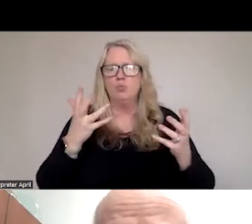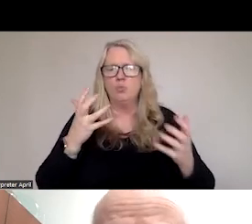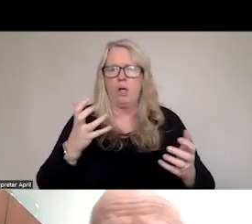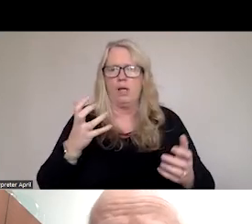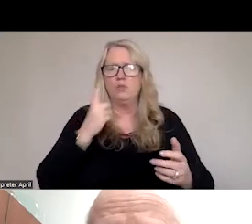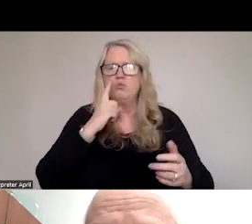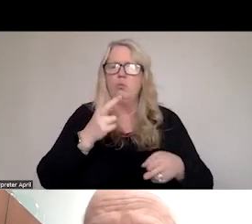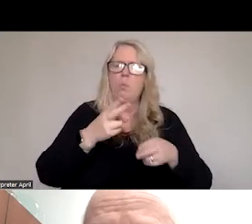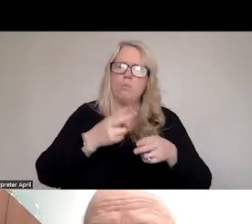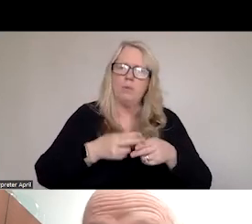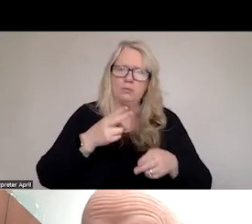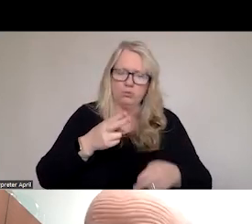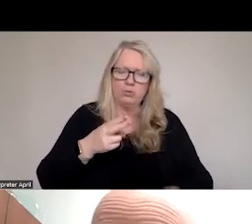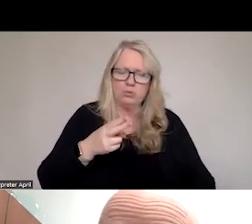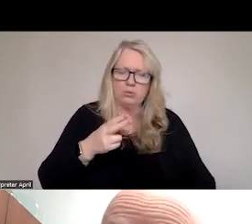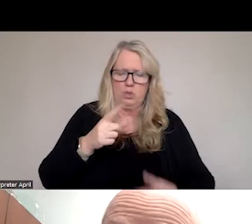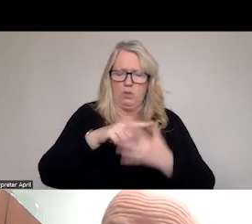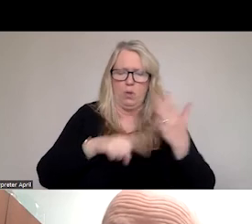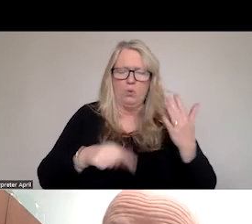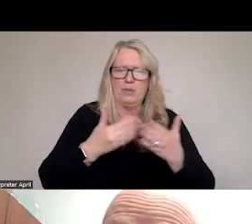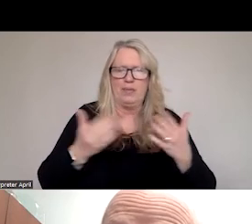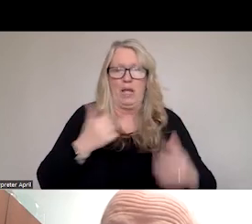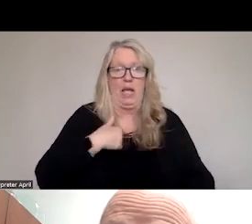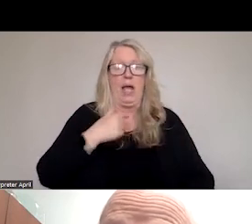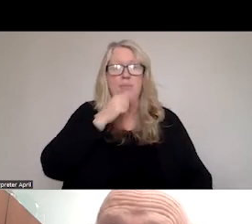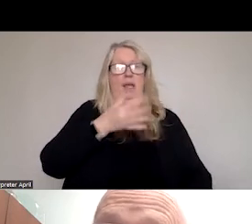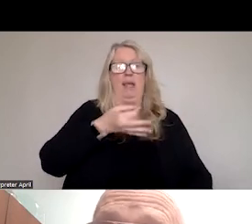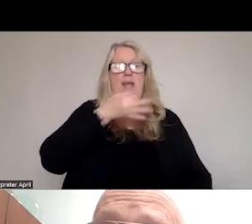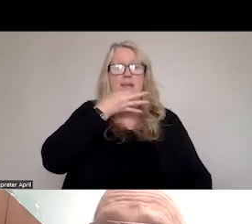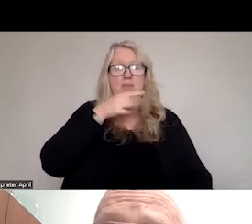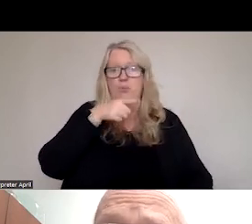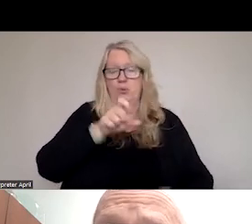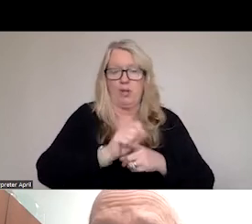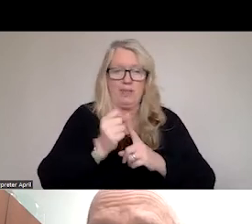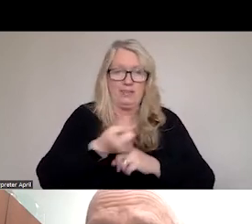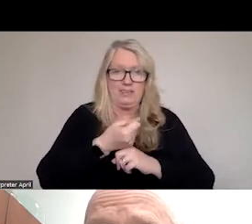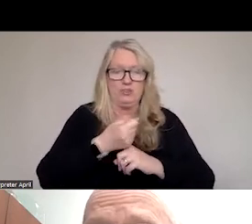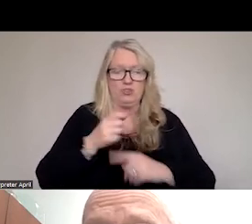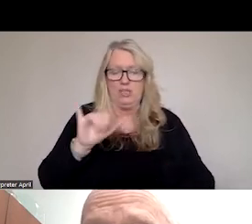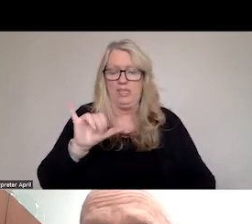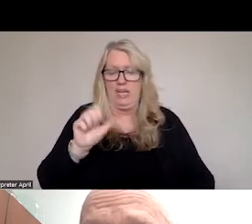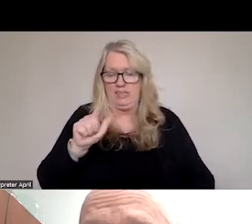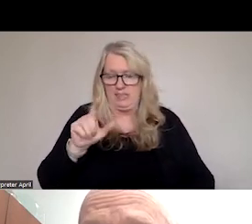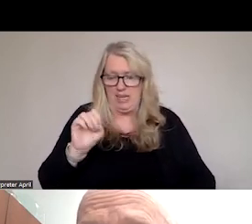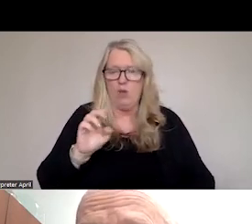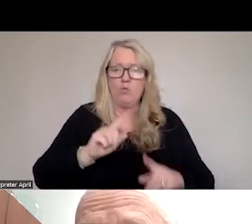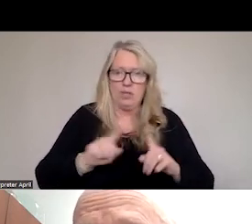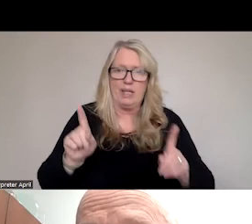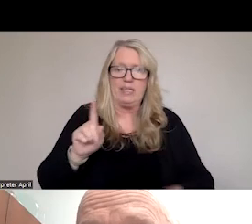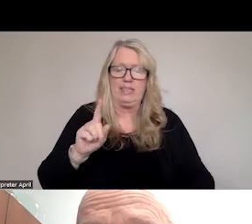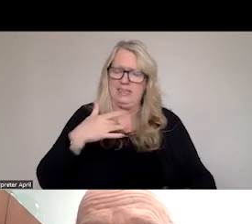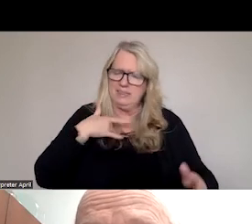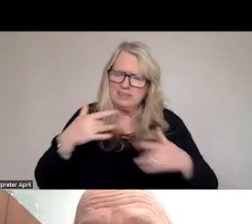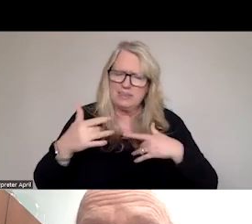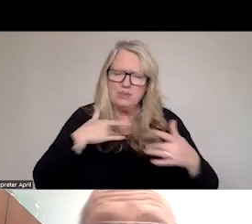to mention those things. I'm certainly not expert on the situation at Yale, but it is concerning. And